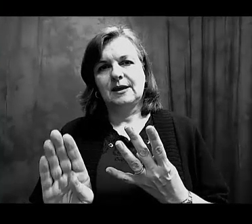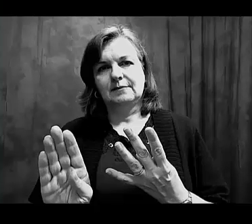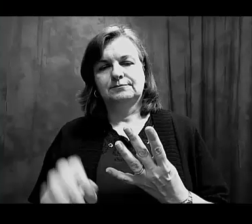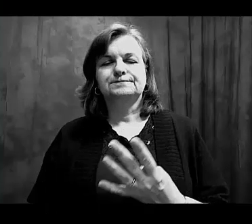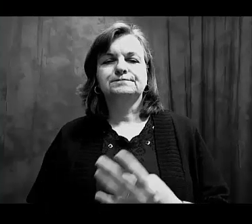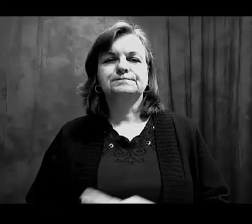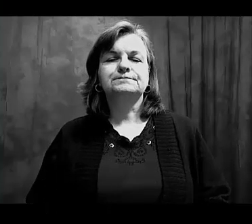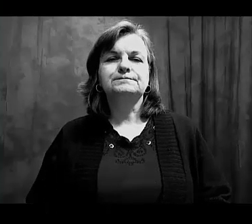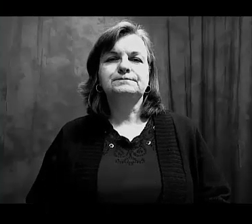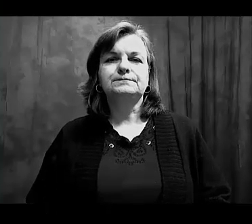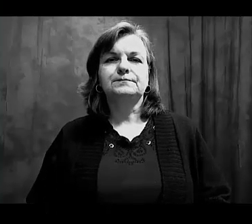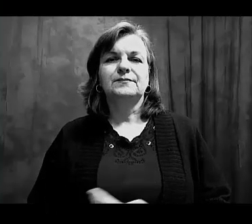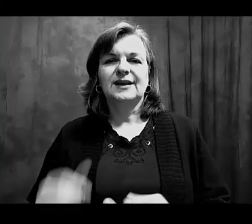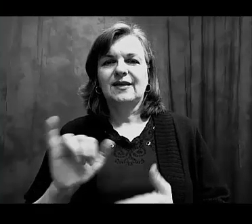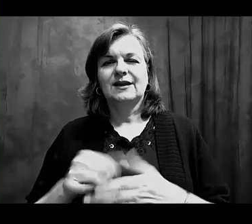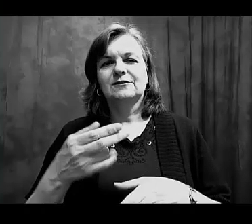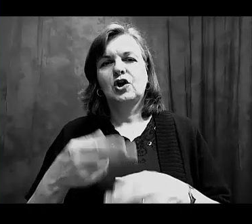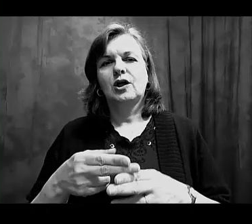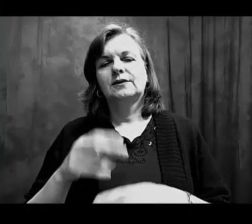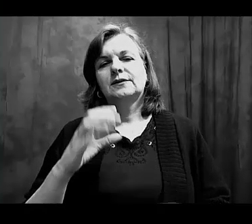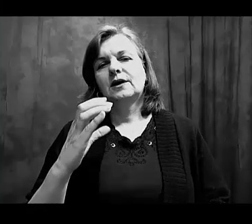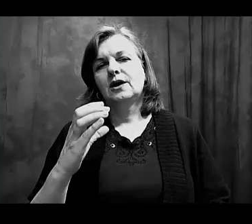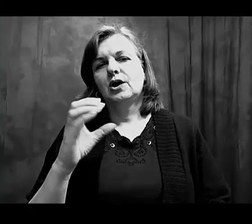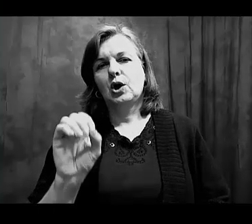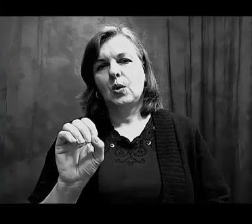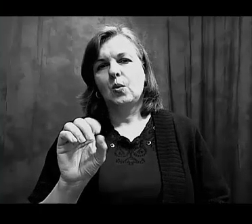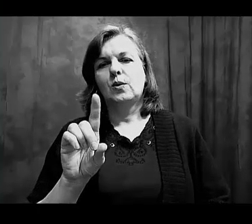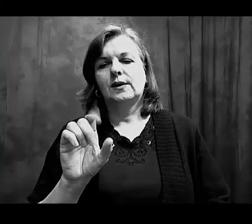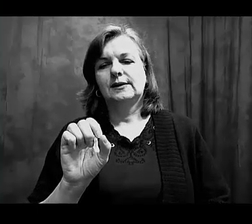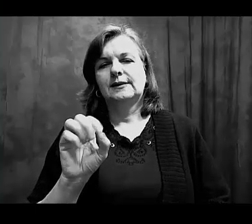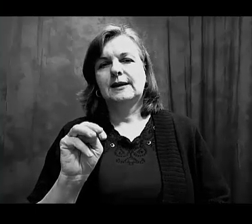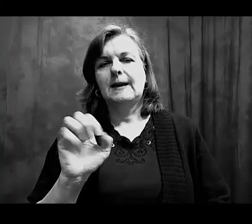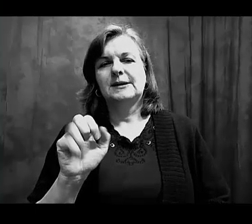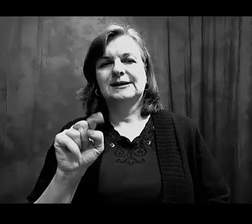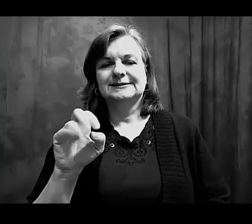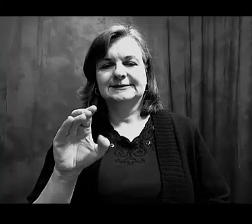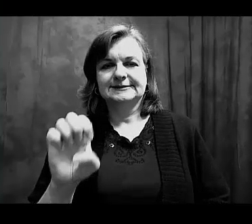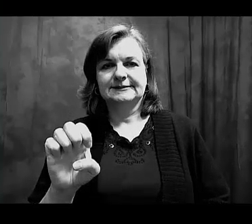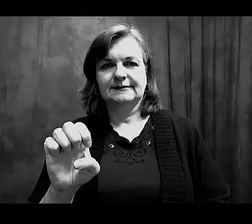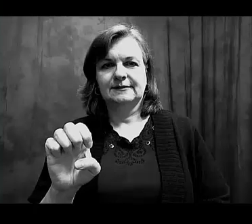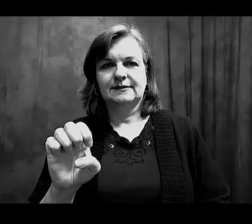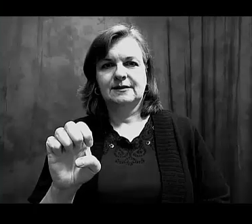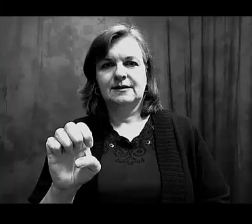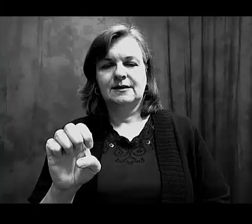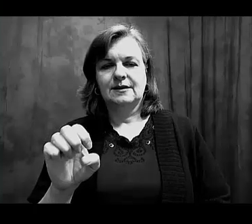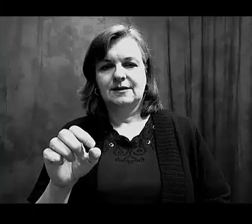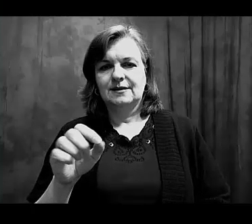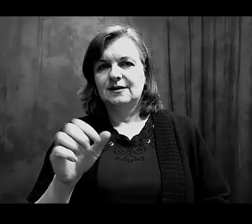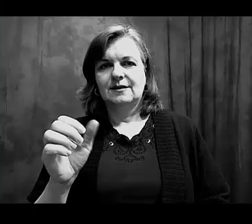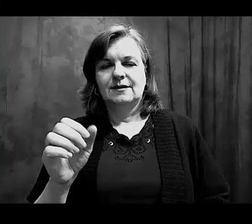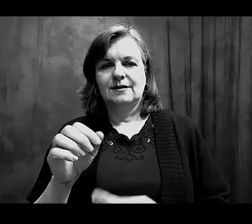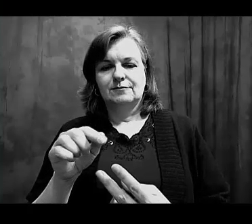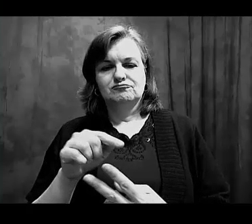minute. So what we see with this is actually something known as codominance.